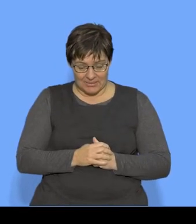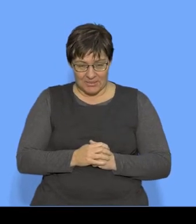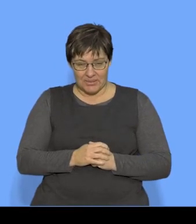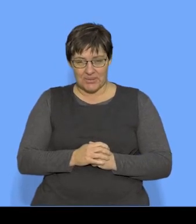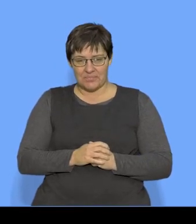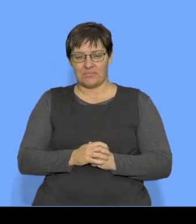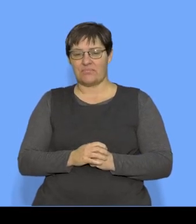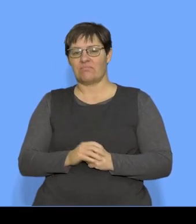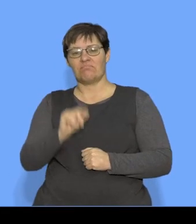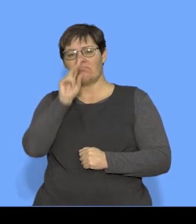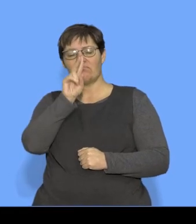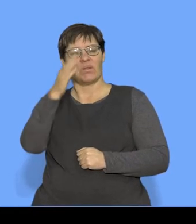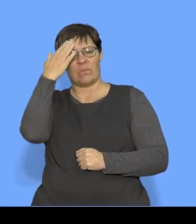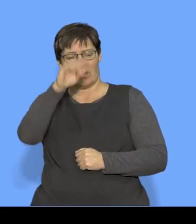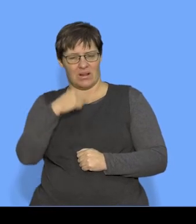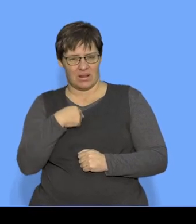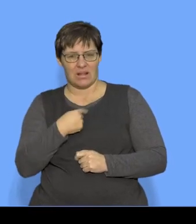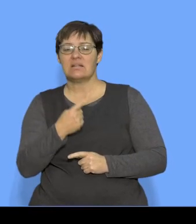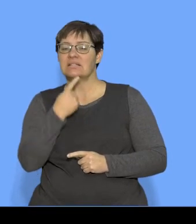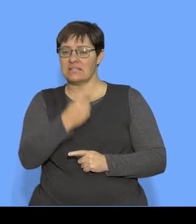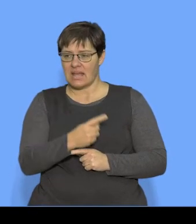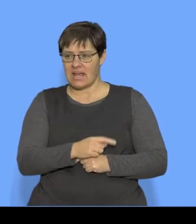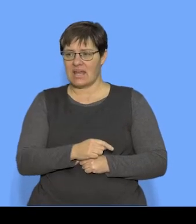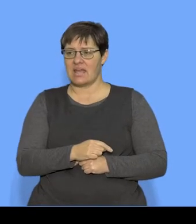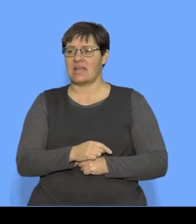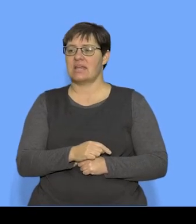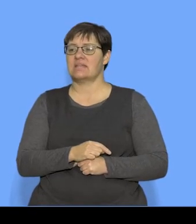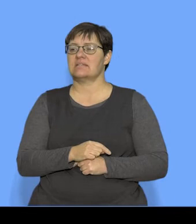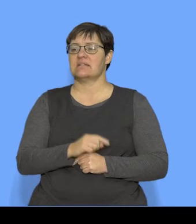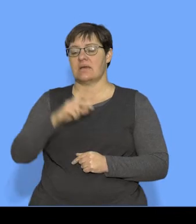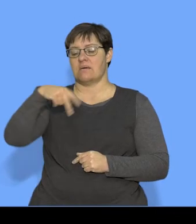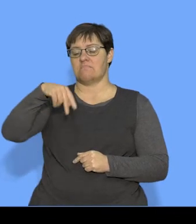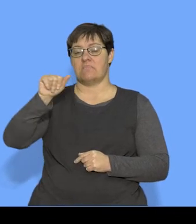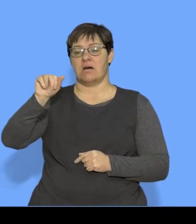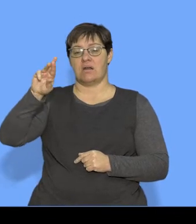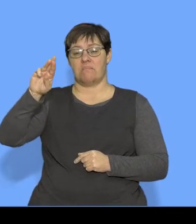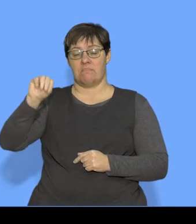Now, what do I know? So they say there is a parallelogram